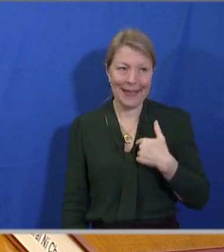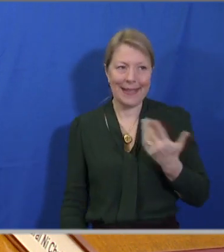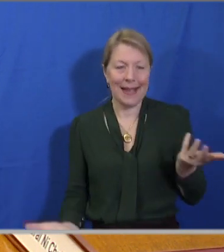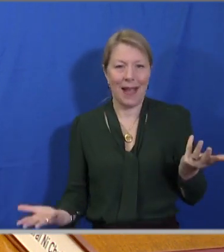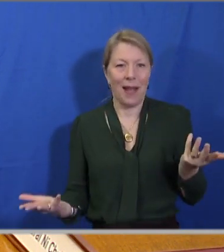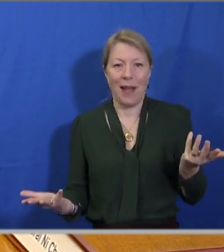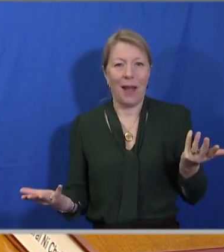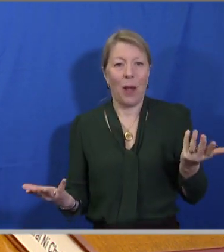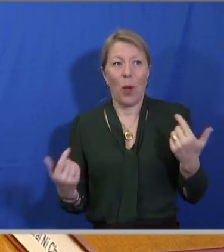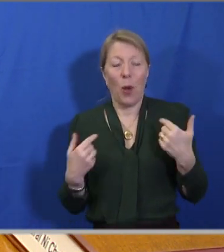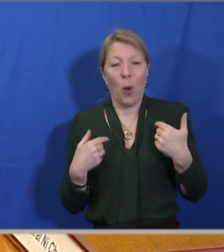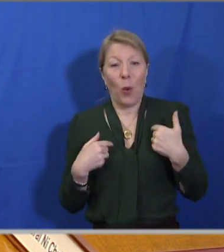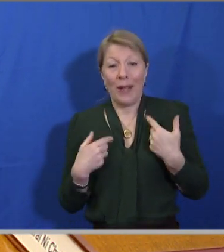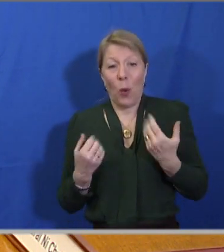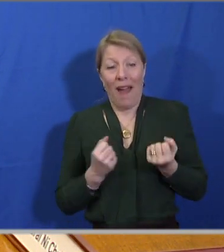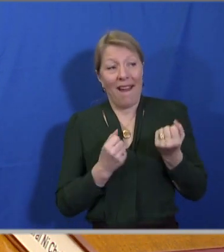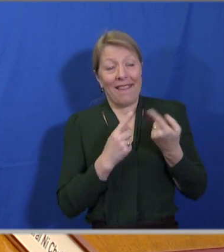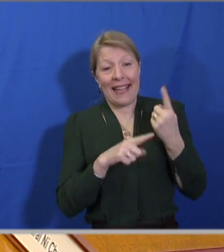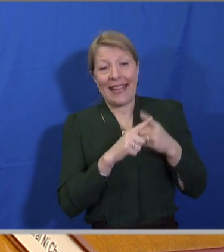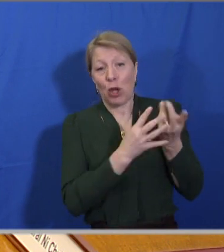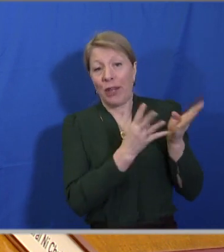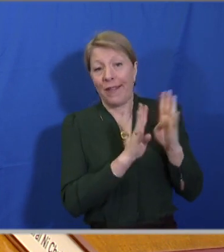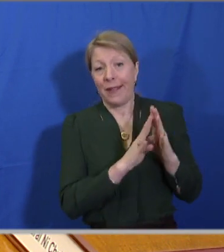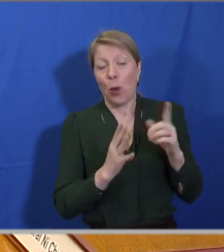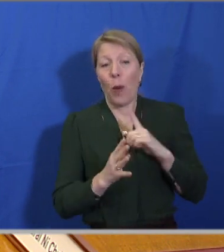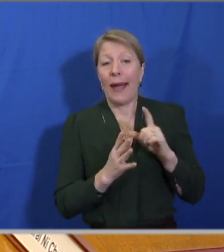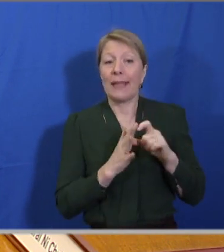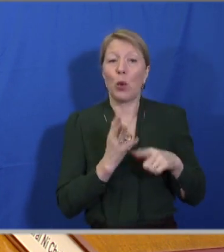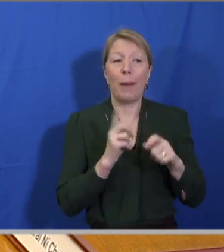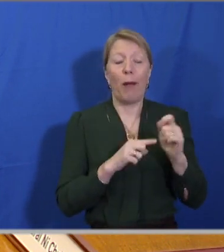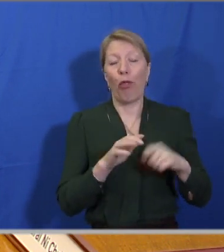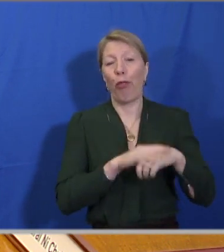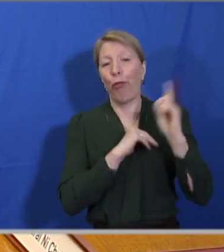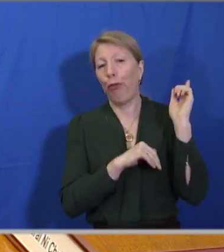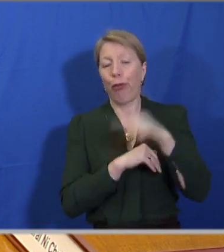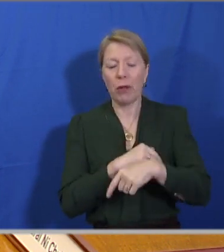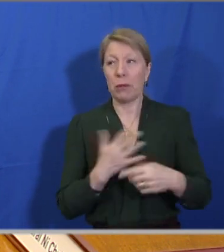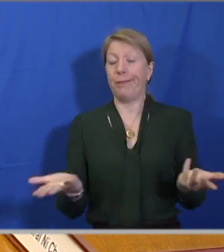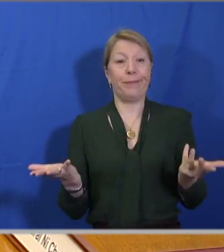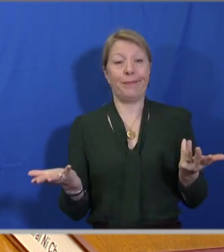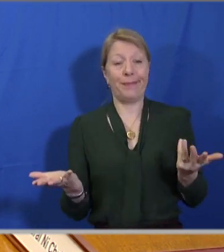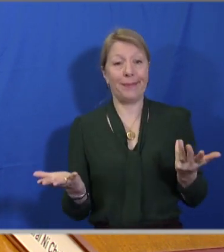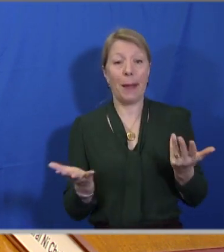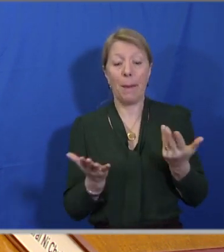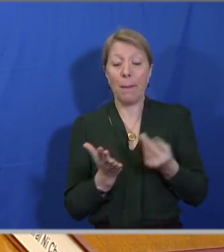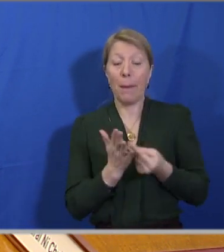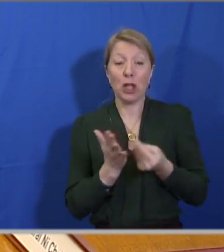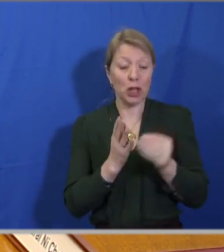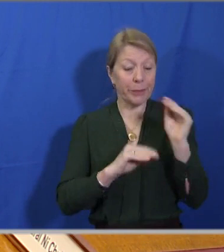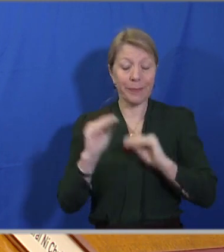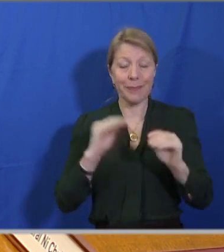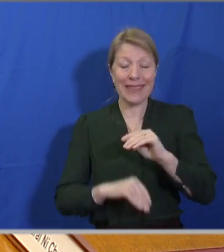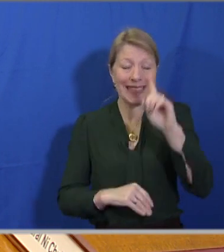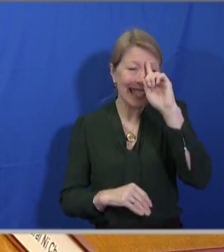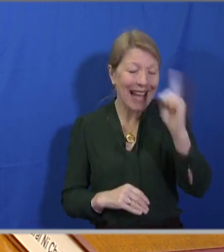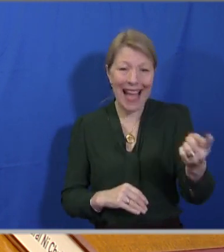have an executive because the DUP walked off the stage. We can't go beyond budgets because we need to live from